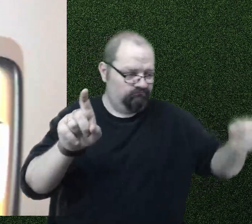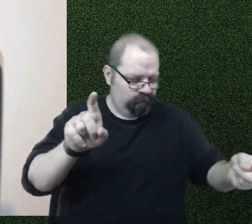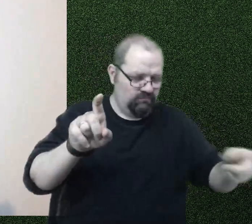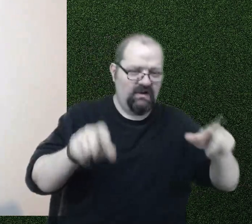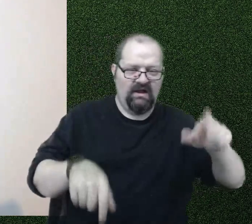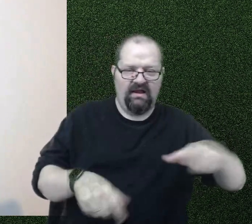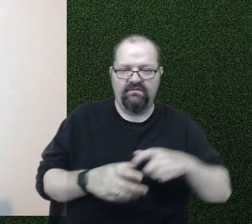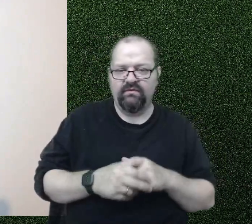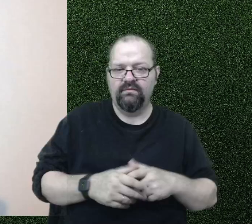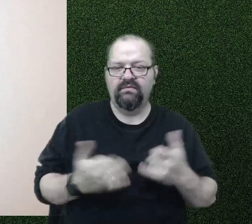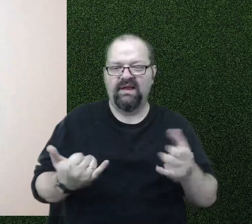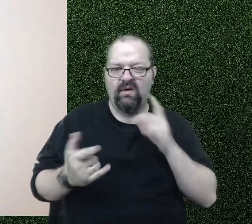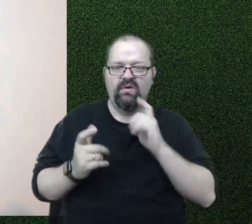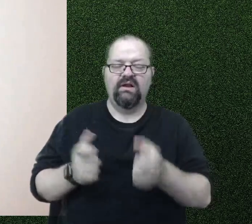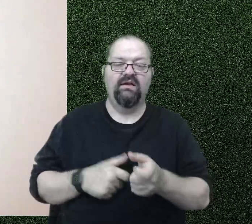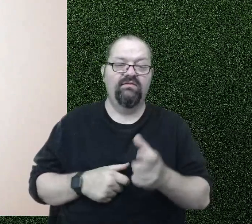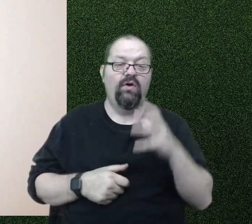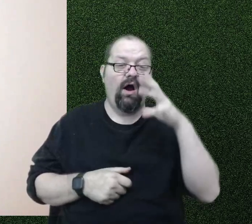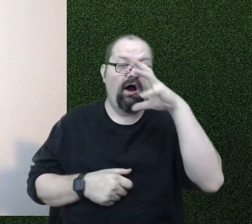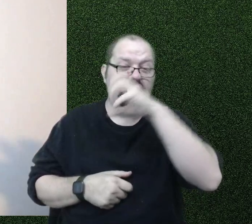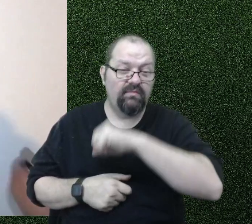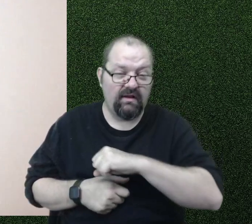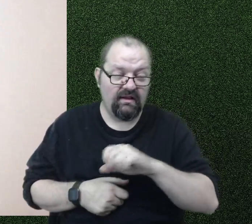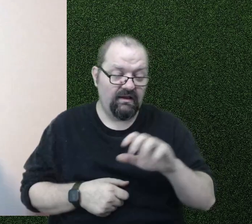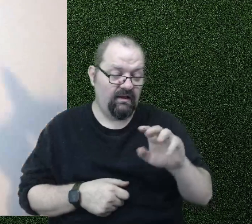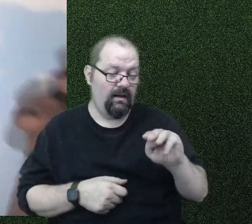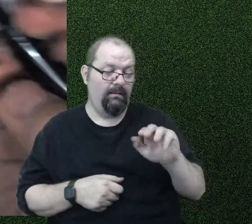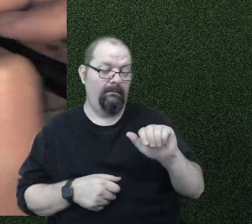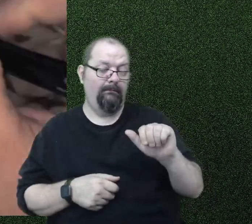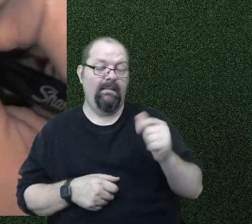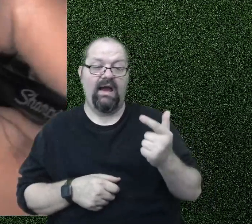get an approximation. Magnitude is approximately,